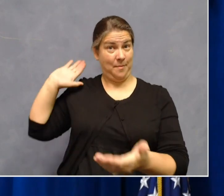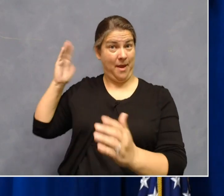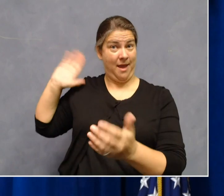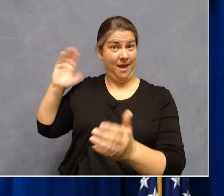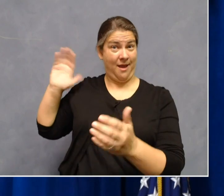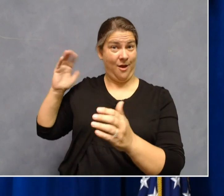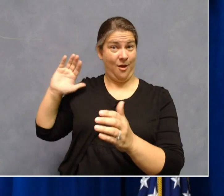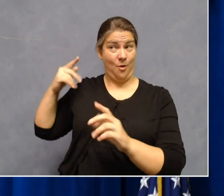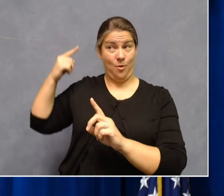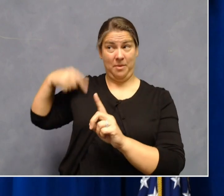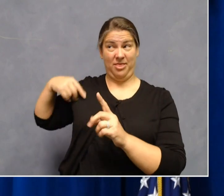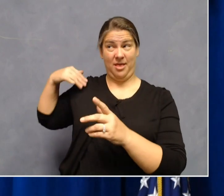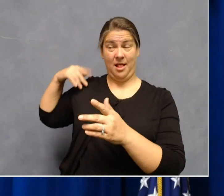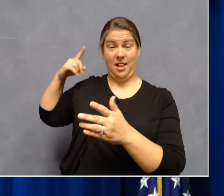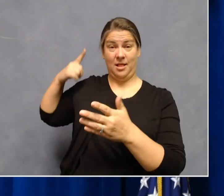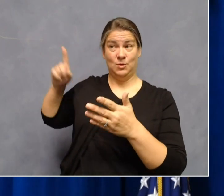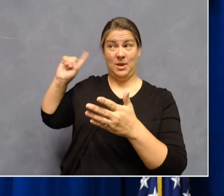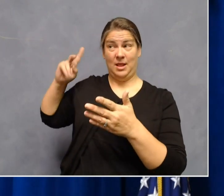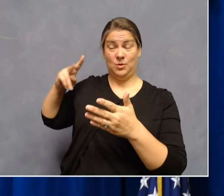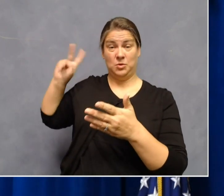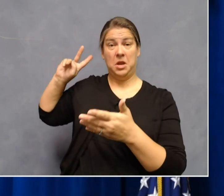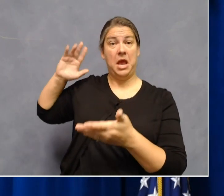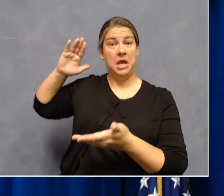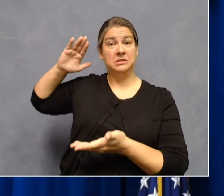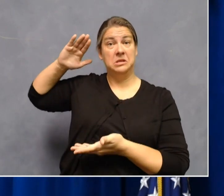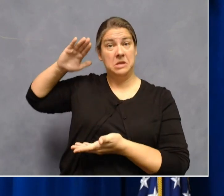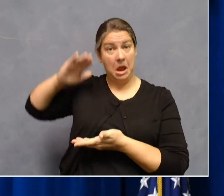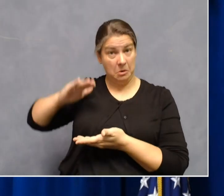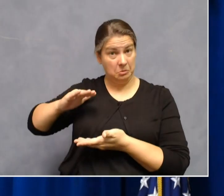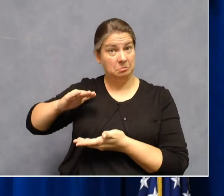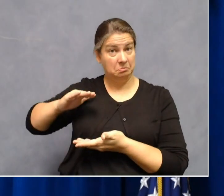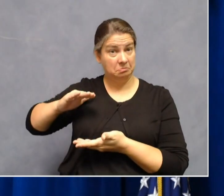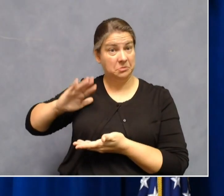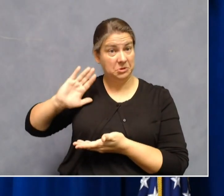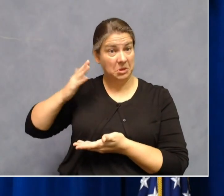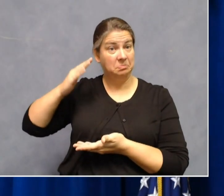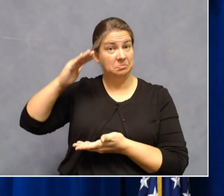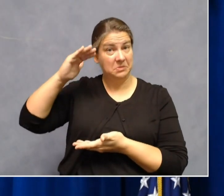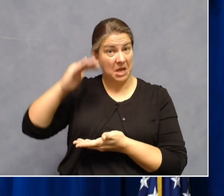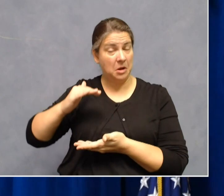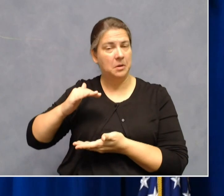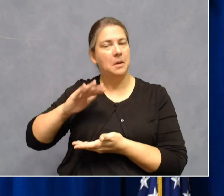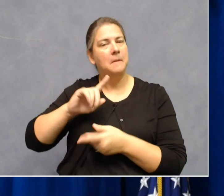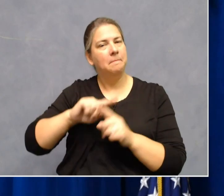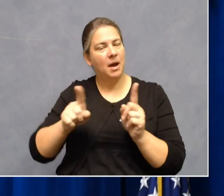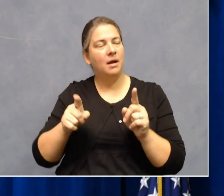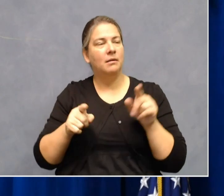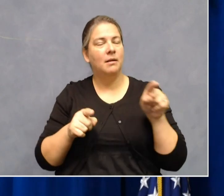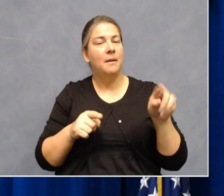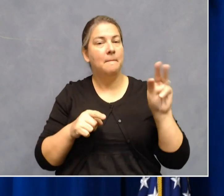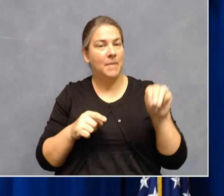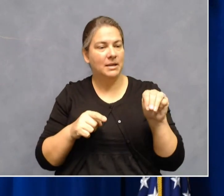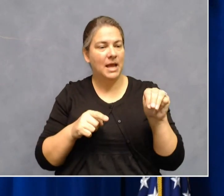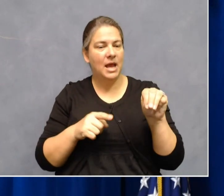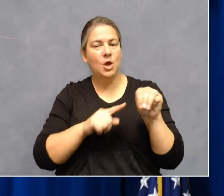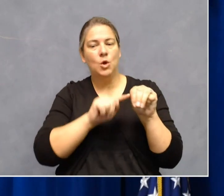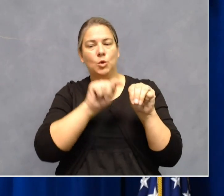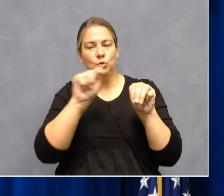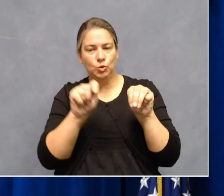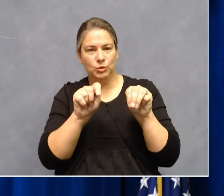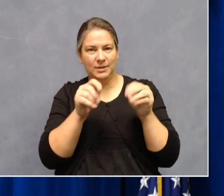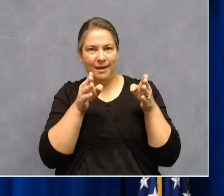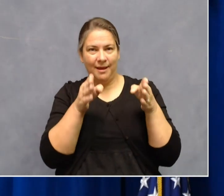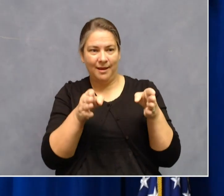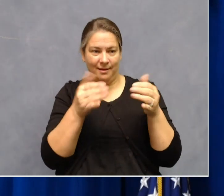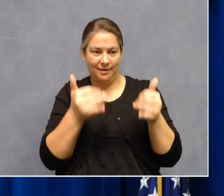positive. But if you look at this Monday and Tuesday together, it's within about 100 of last Monday and Tuesday. But we're going to